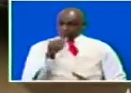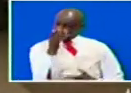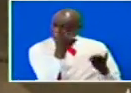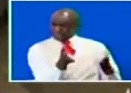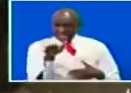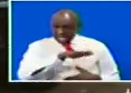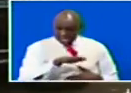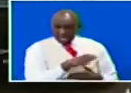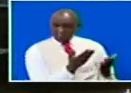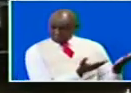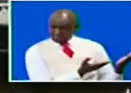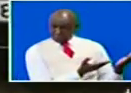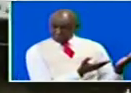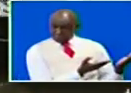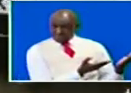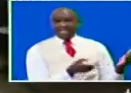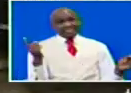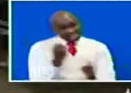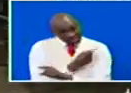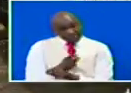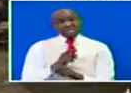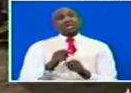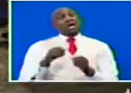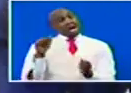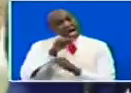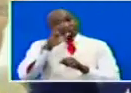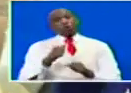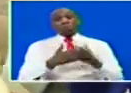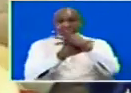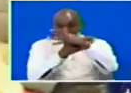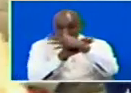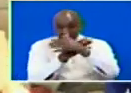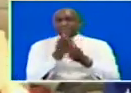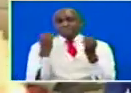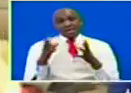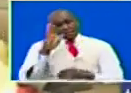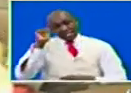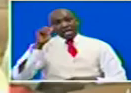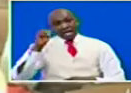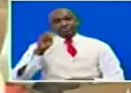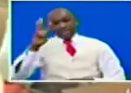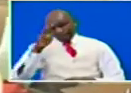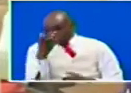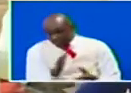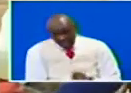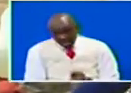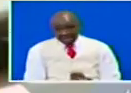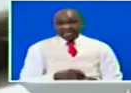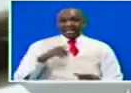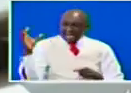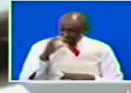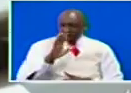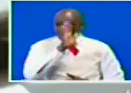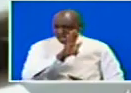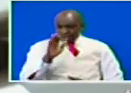yard, German machines have found a home. Shepherd Mburu has been Legend's client